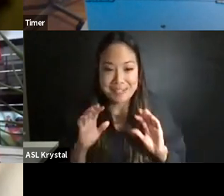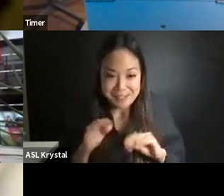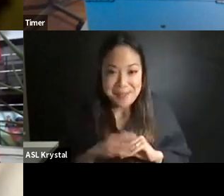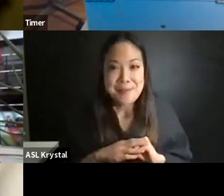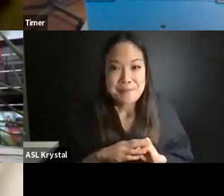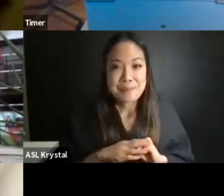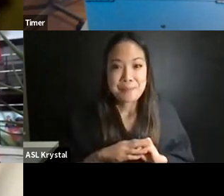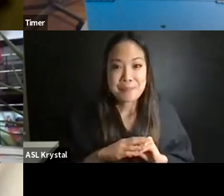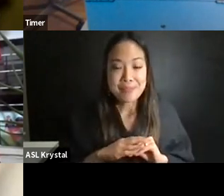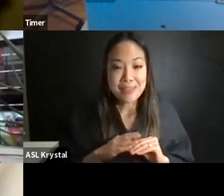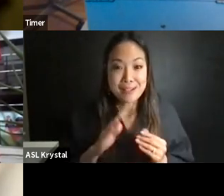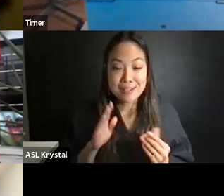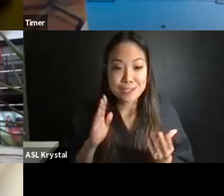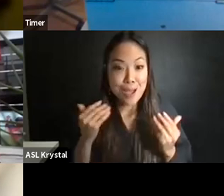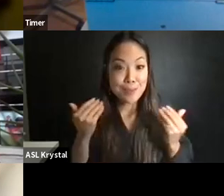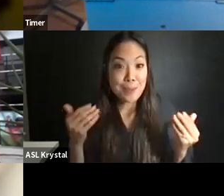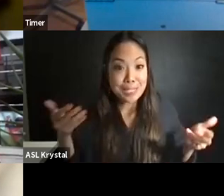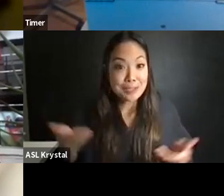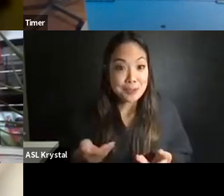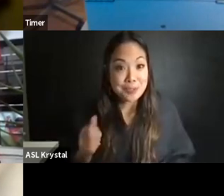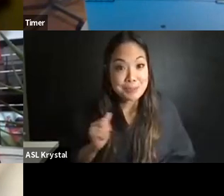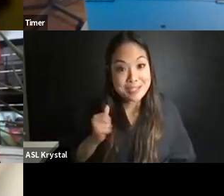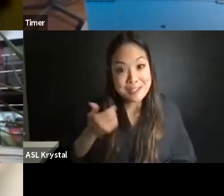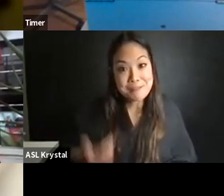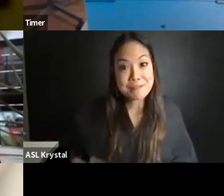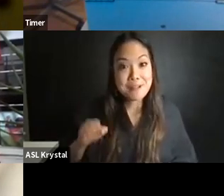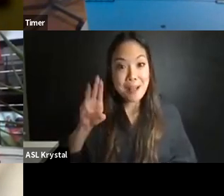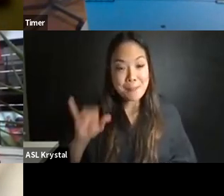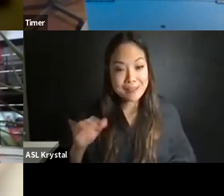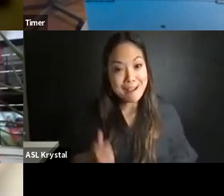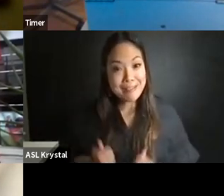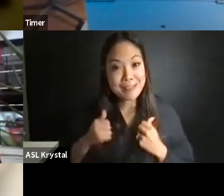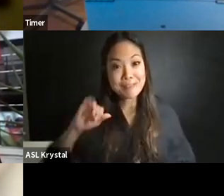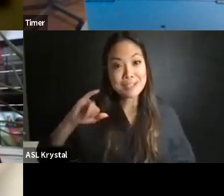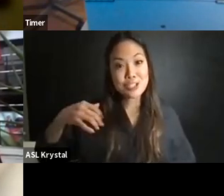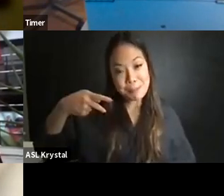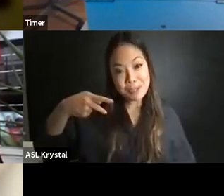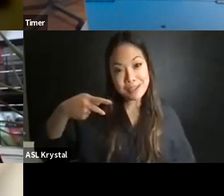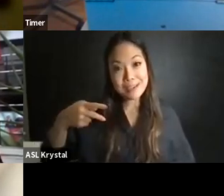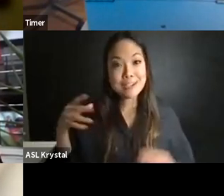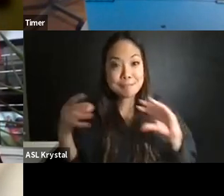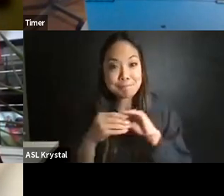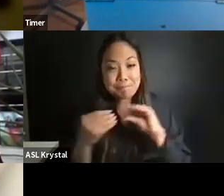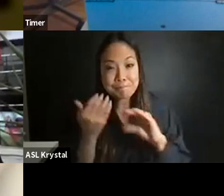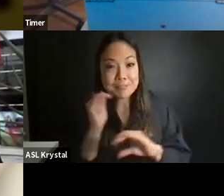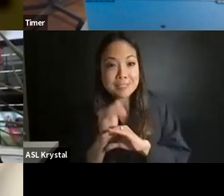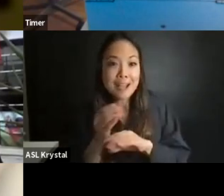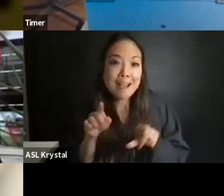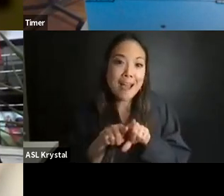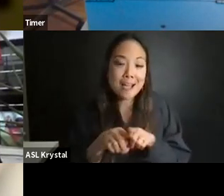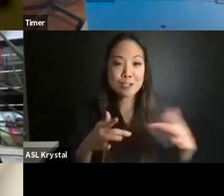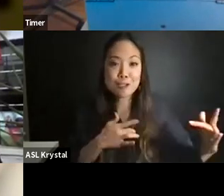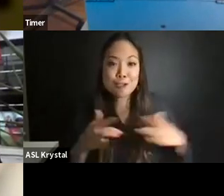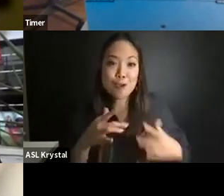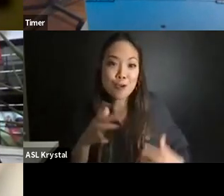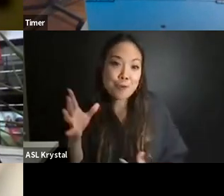um introduce myself my name is emily bauer and find i live in jamaica plain and i'm speaking tonight as a concerned parent of a fifth grader